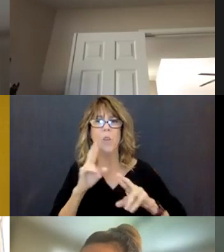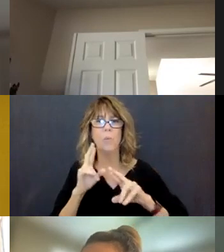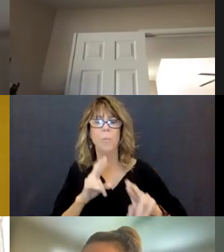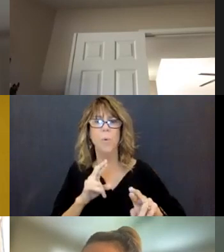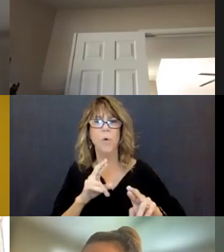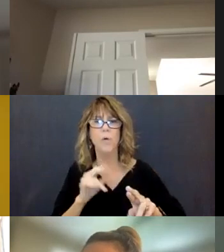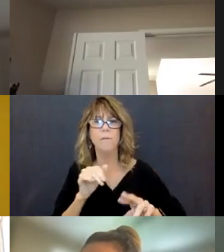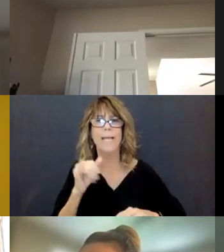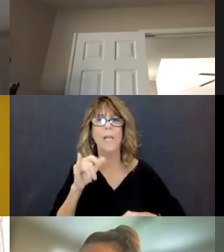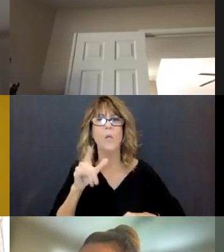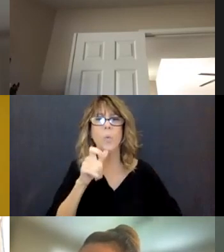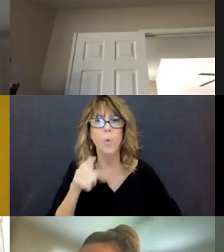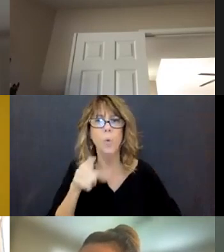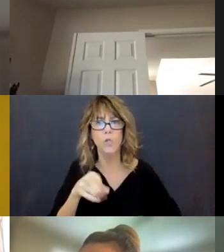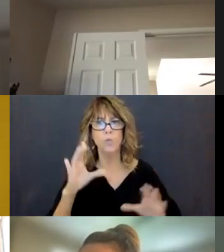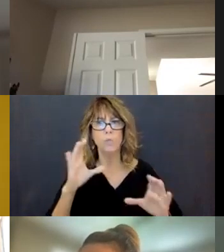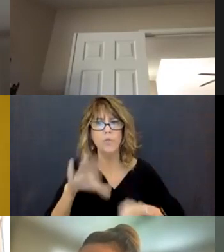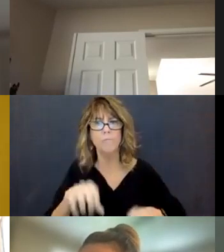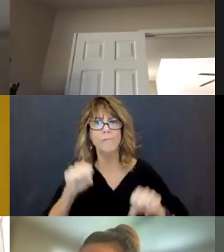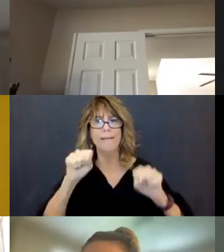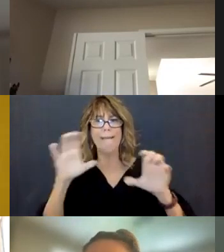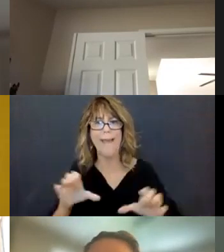are seeking to take action. Is it the